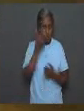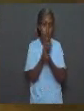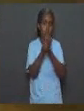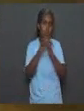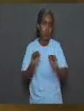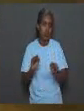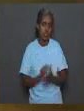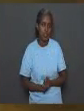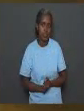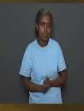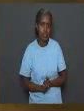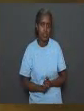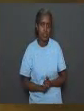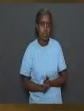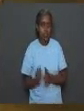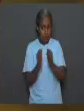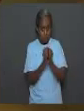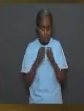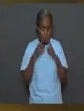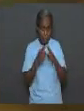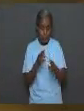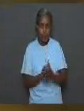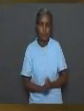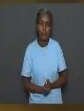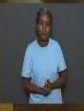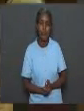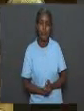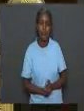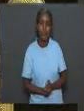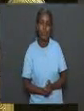know to solve it. Shall we do it together?